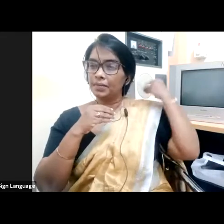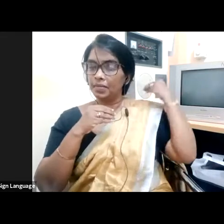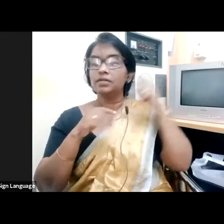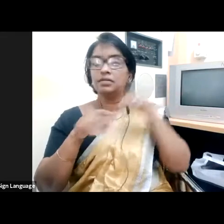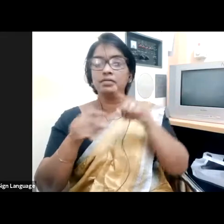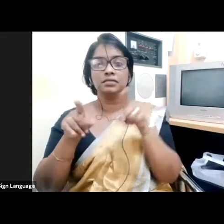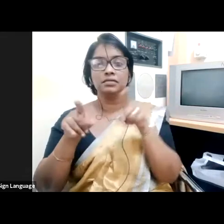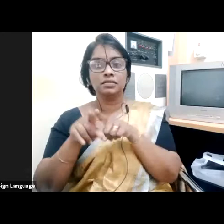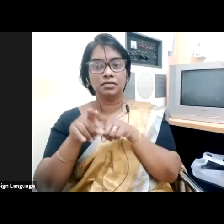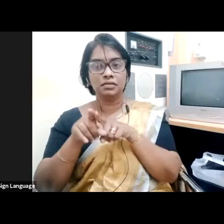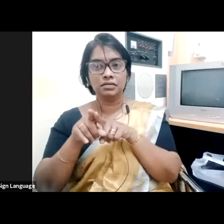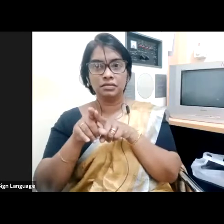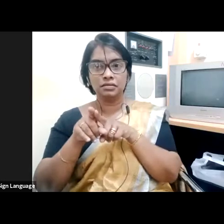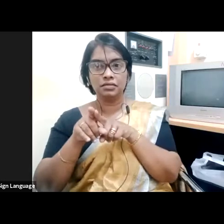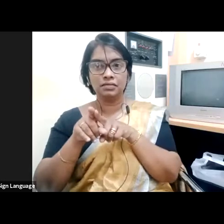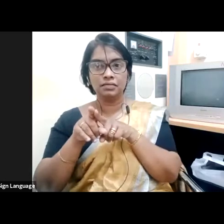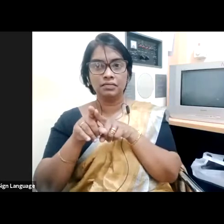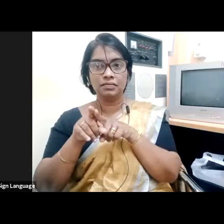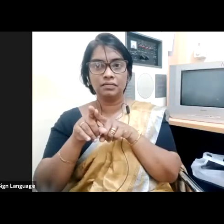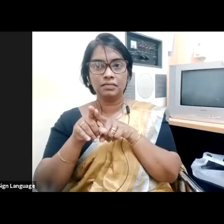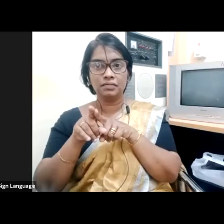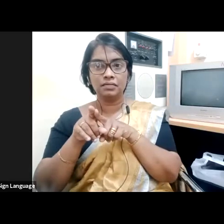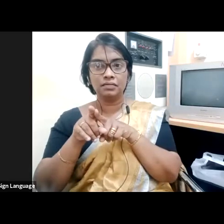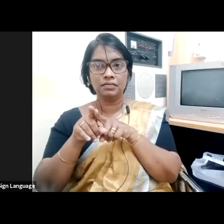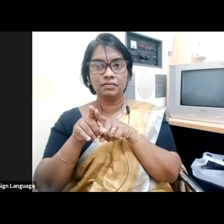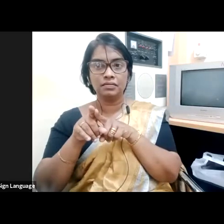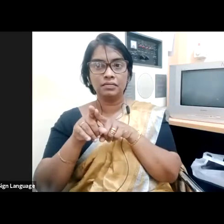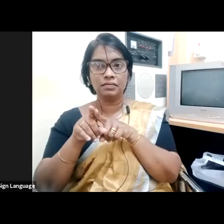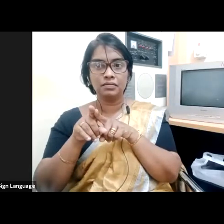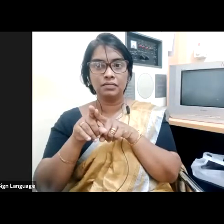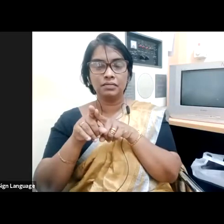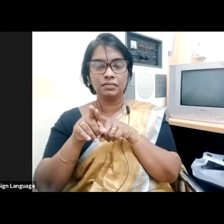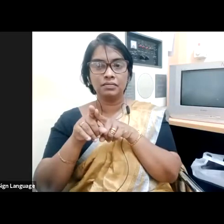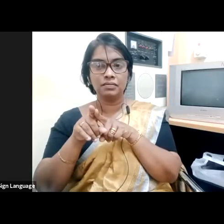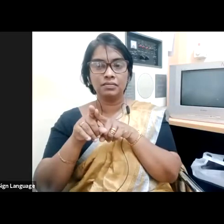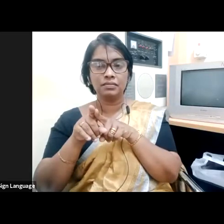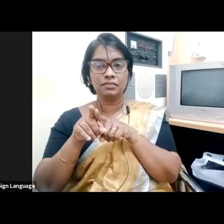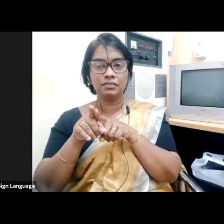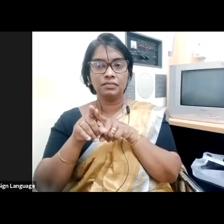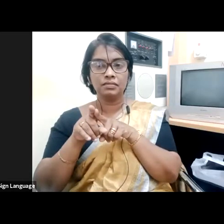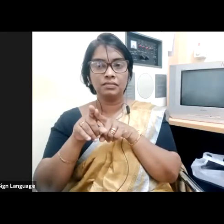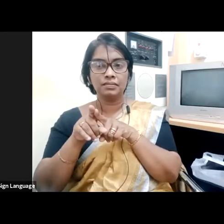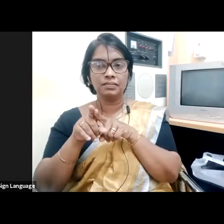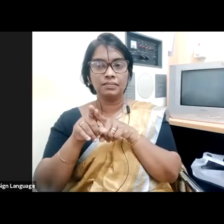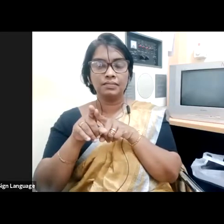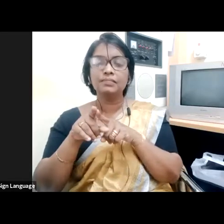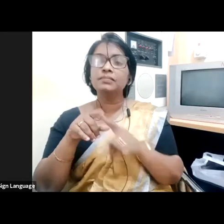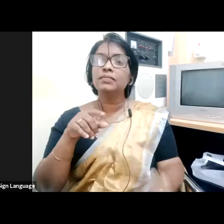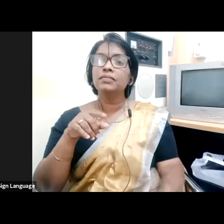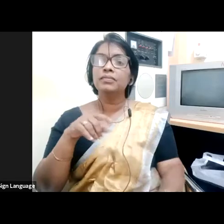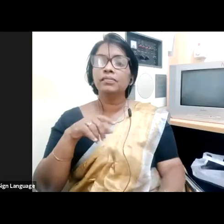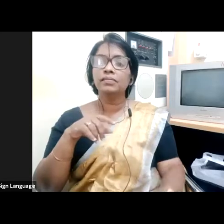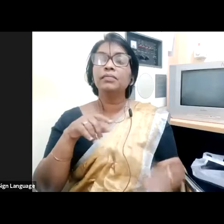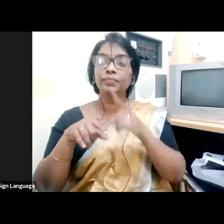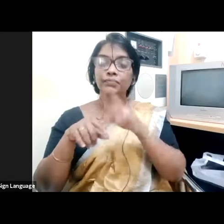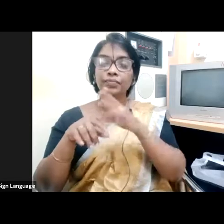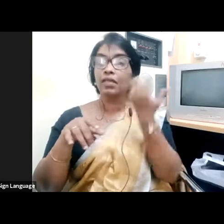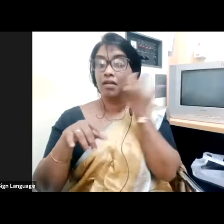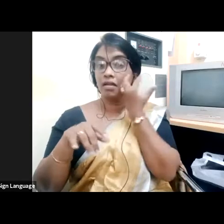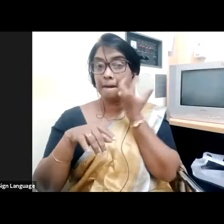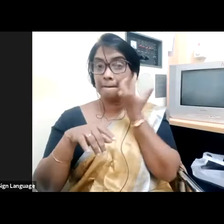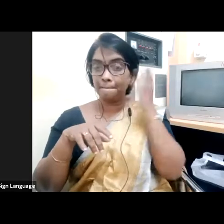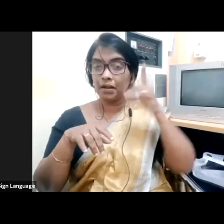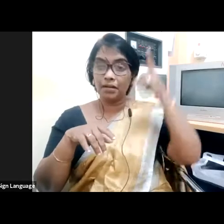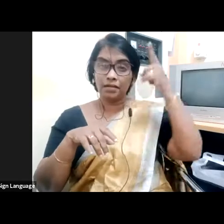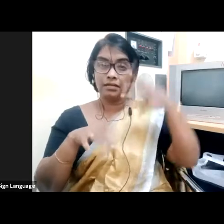Ethiopia, which is the second largest country in Africa by population. So our